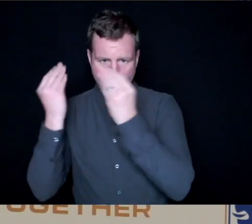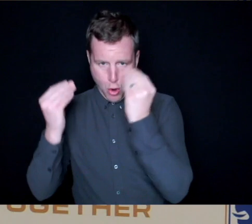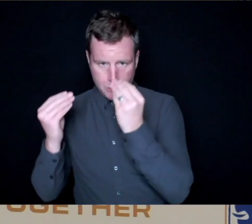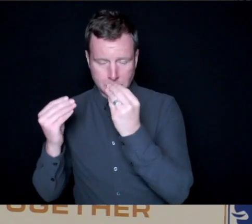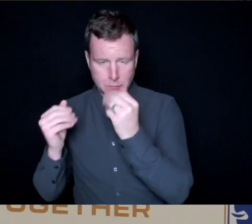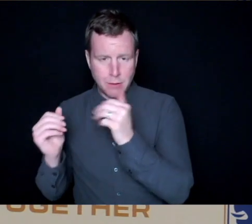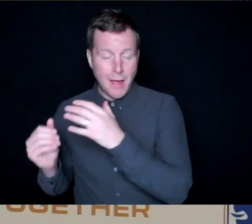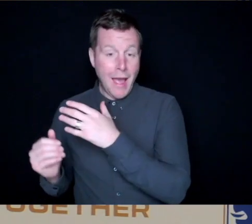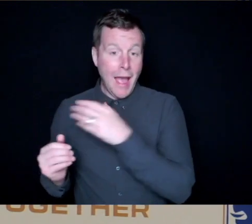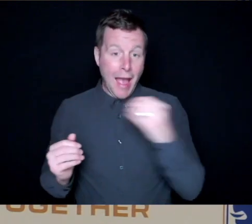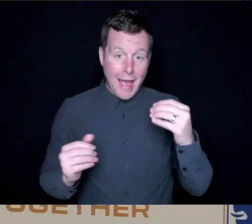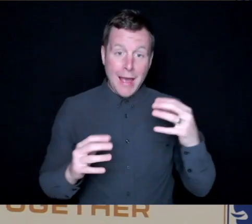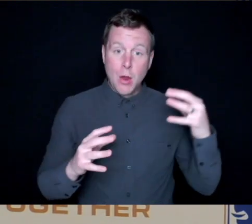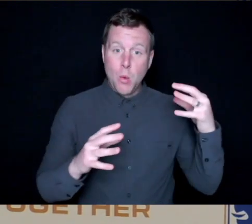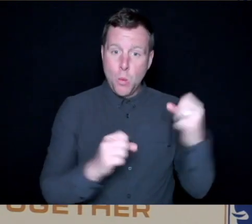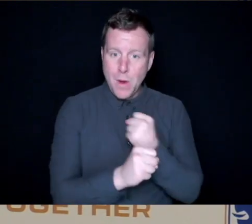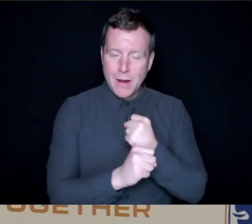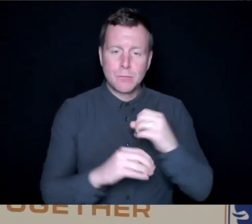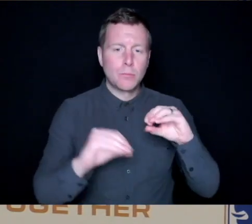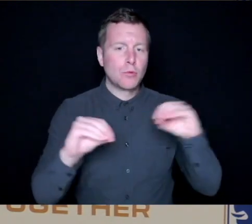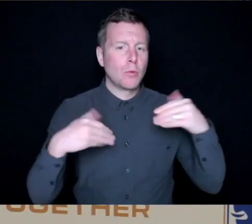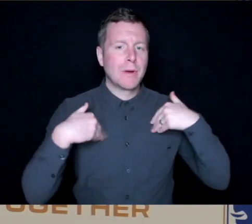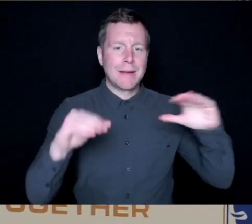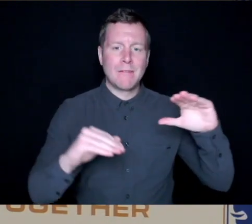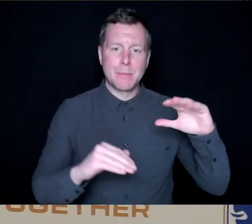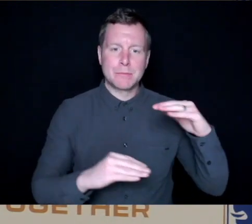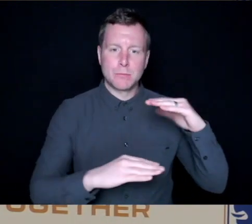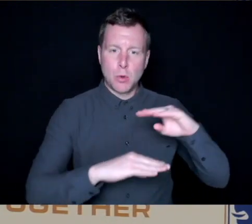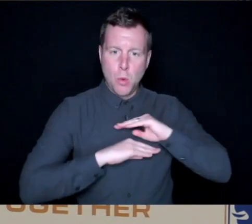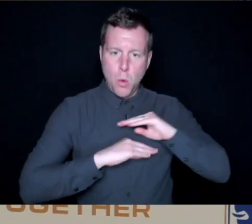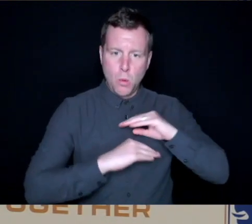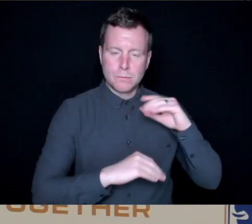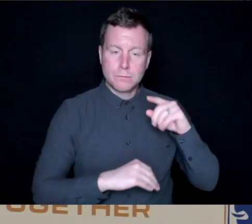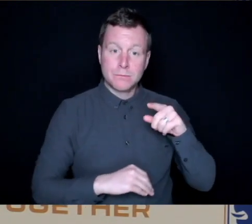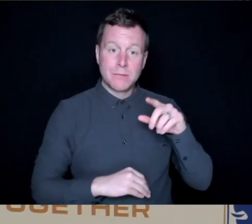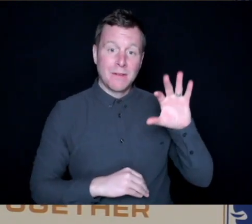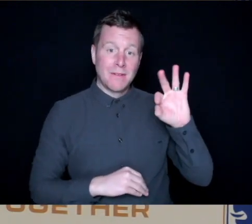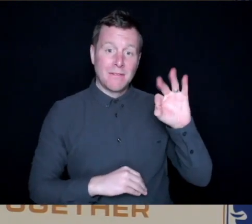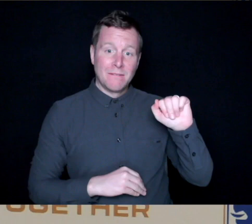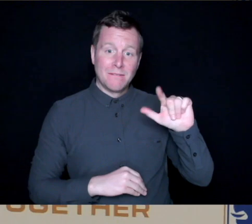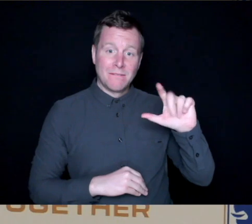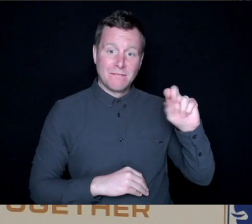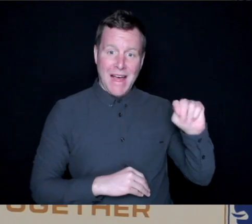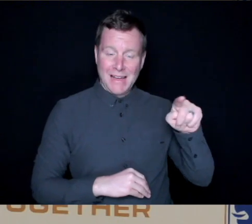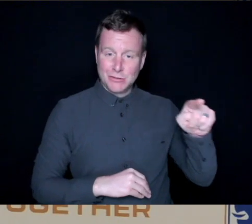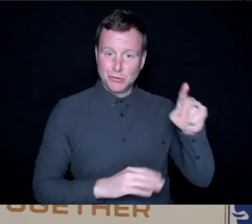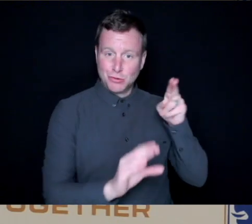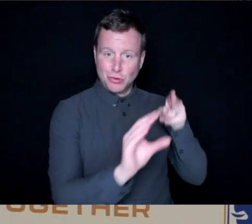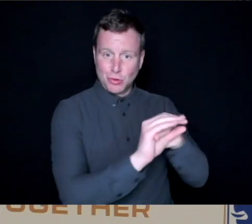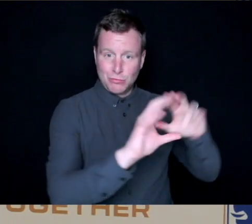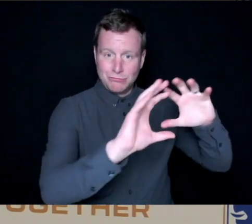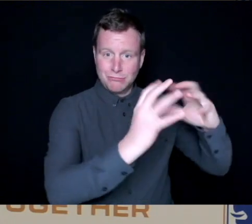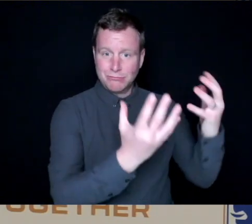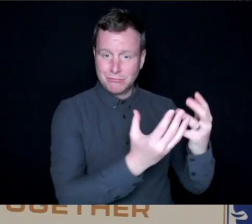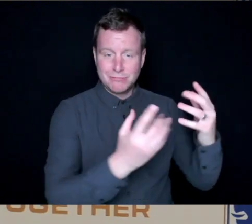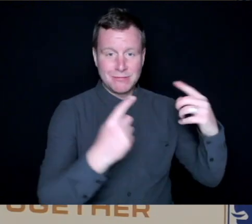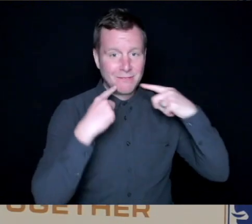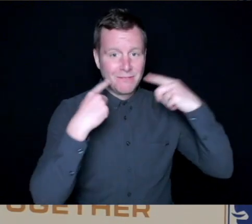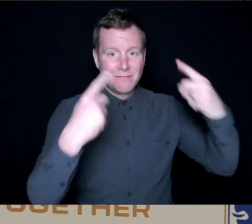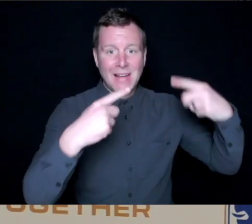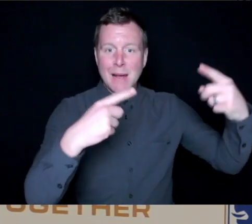then also with the win and the clean sheet, Fallon joins quite the lineage of goalkeepers that you've coached in terms of